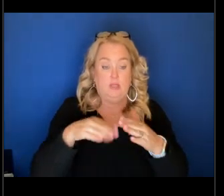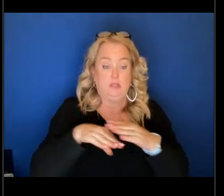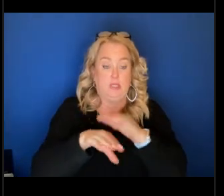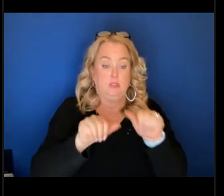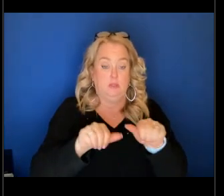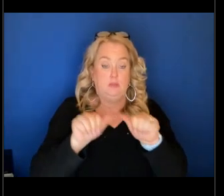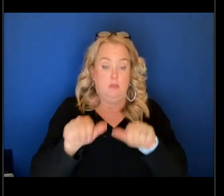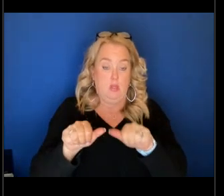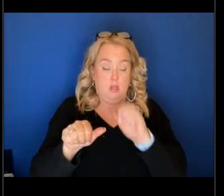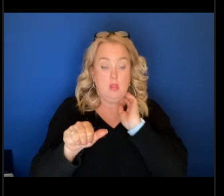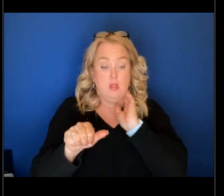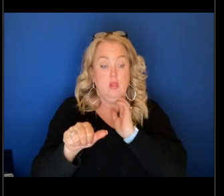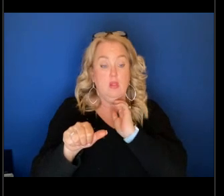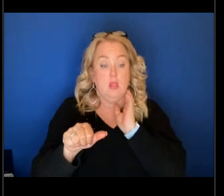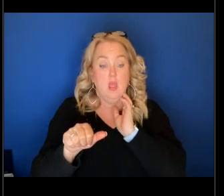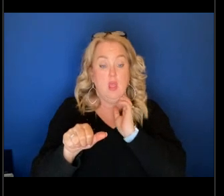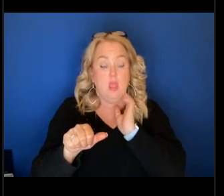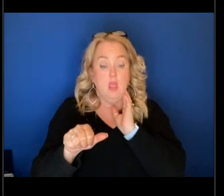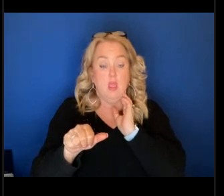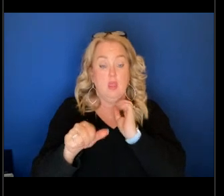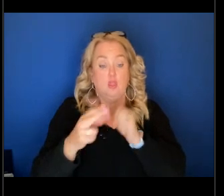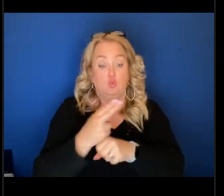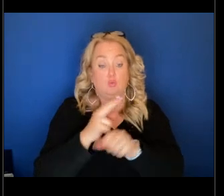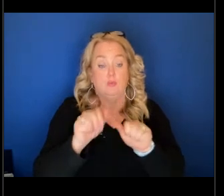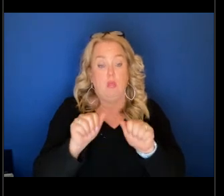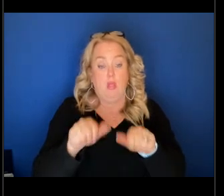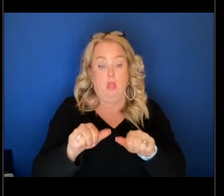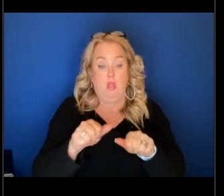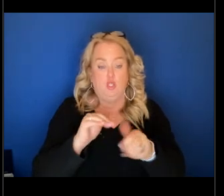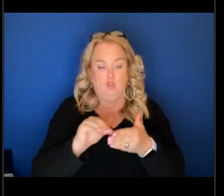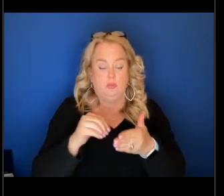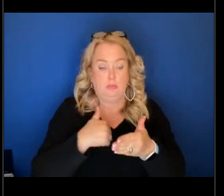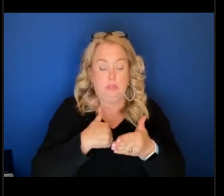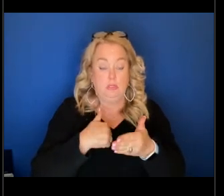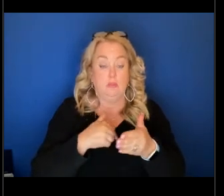accessible and usable